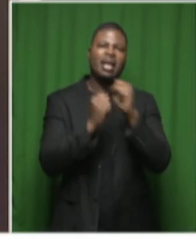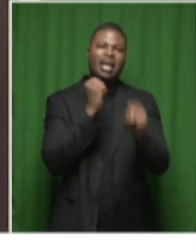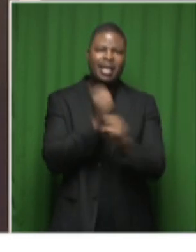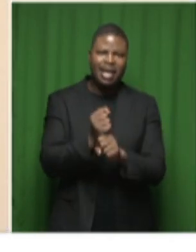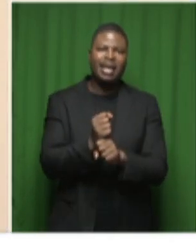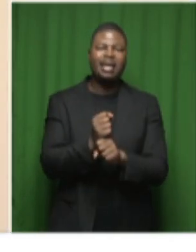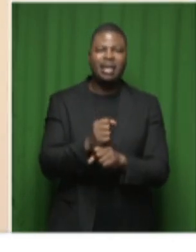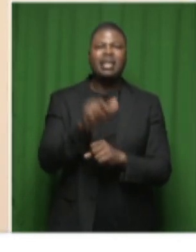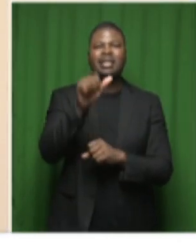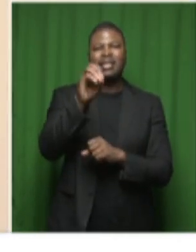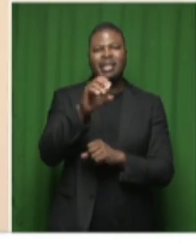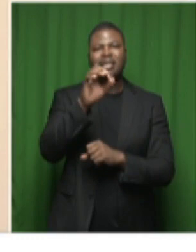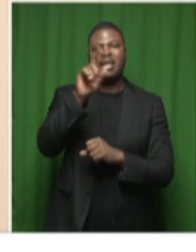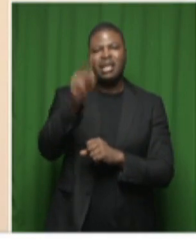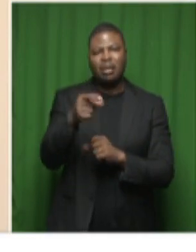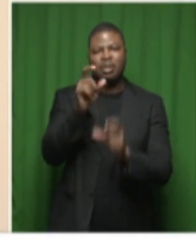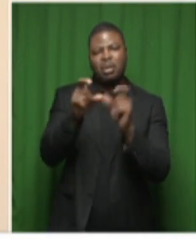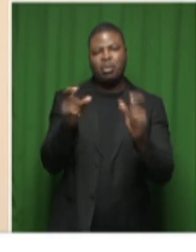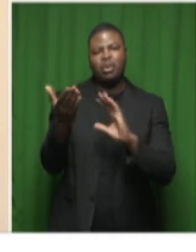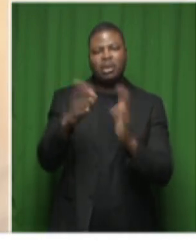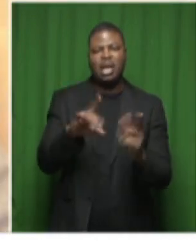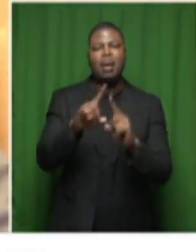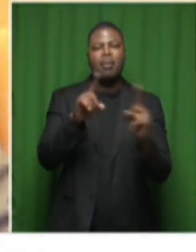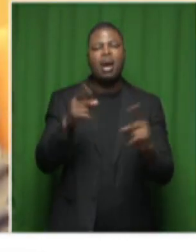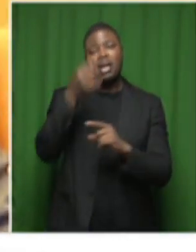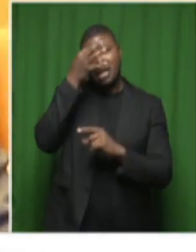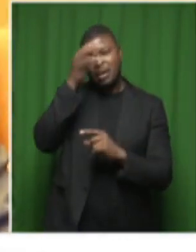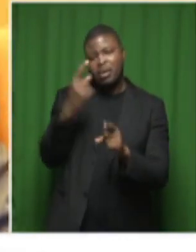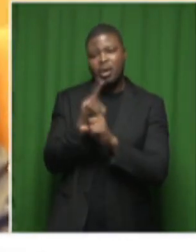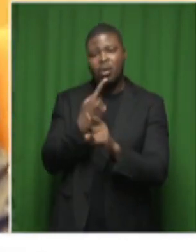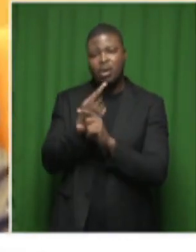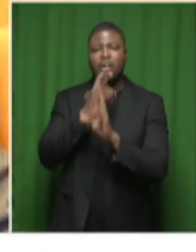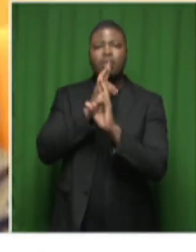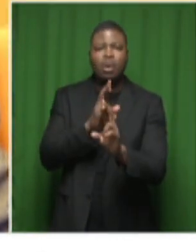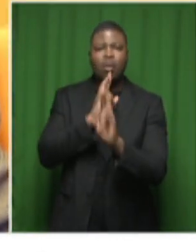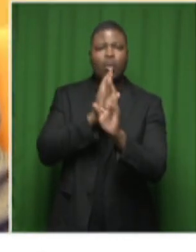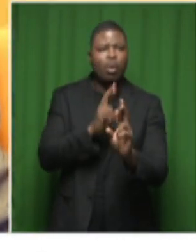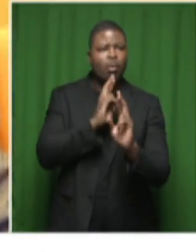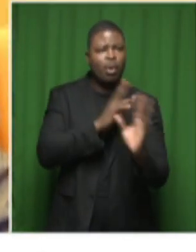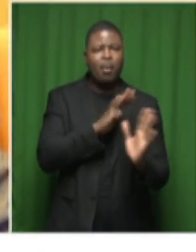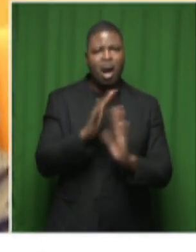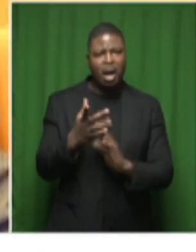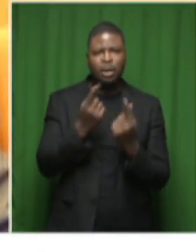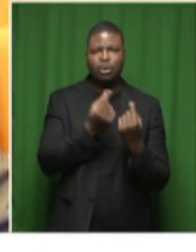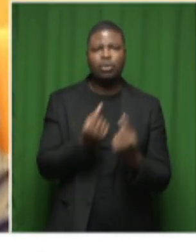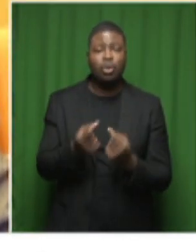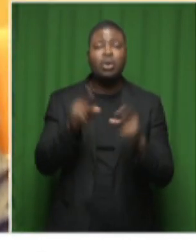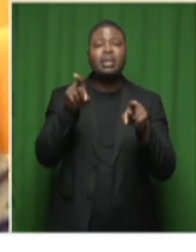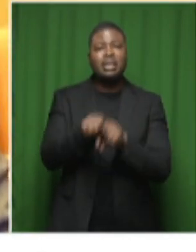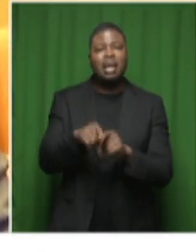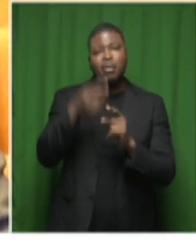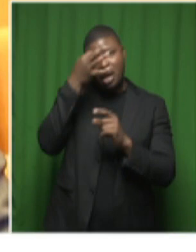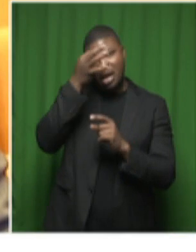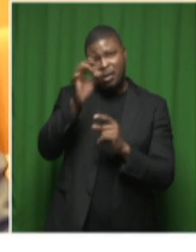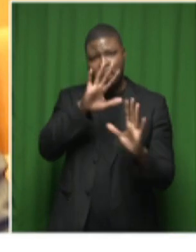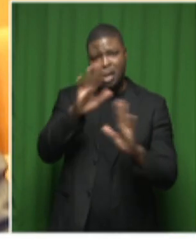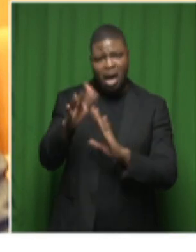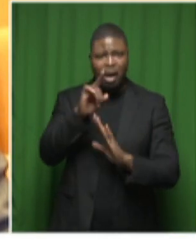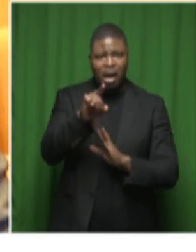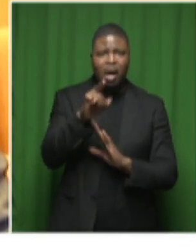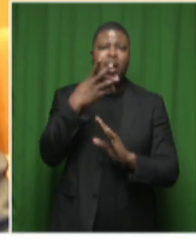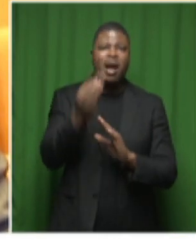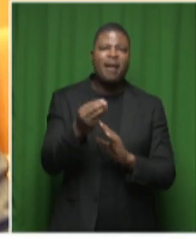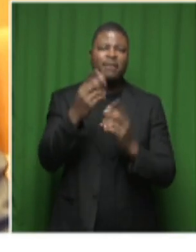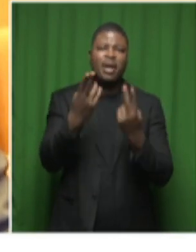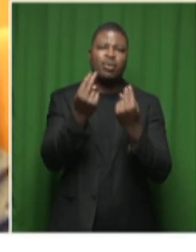it. So the government has been very responsive, and I've been very impressed with what they have come up with. They've come up with what's